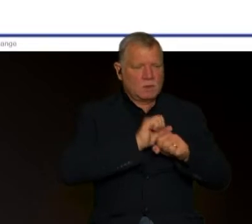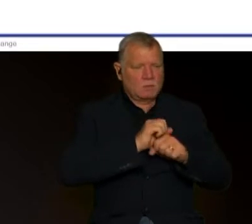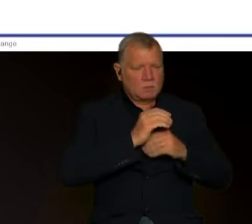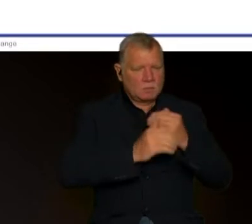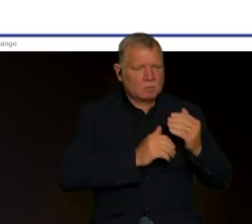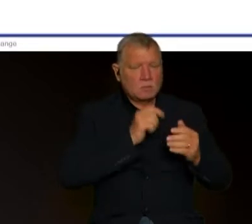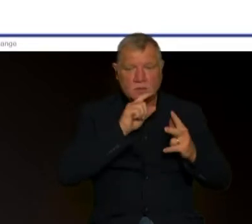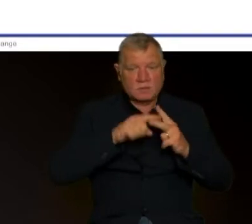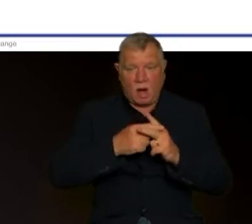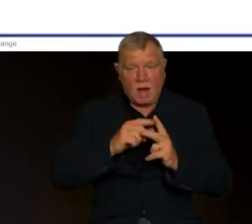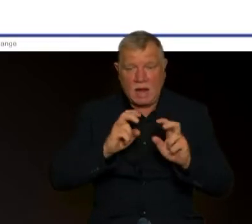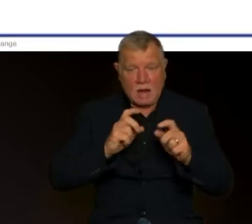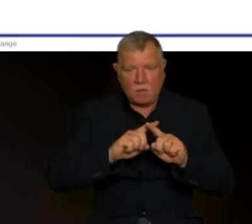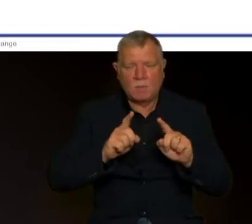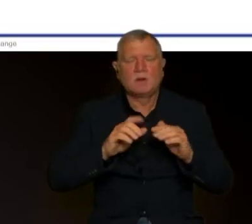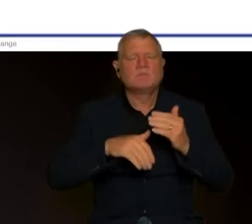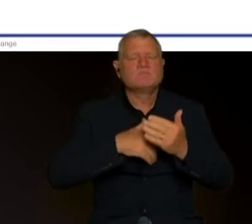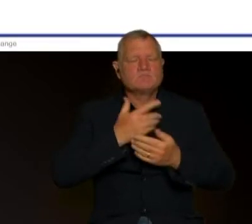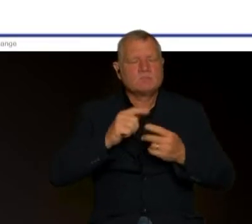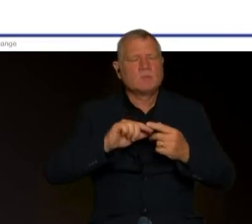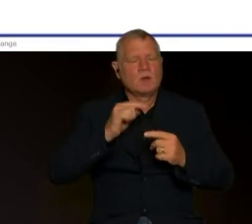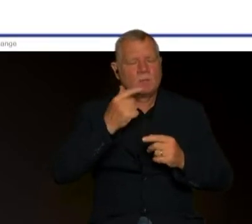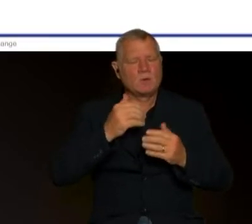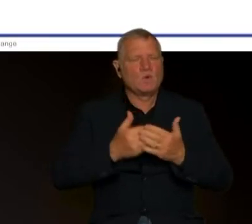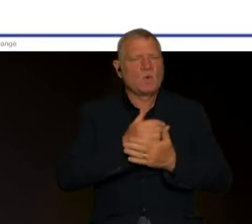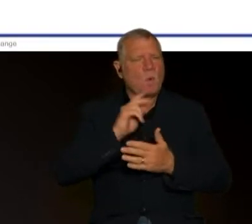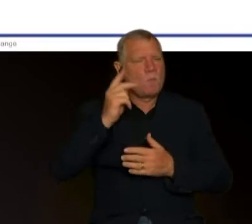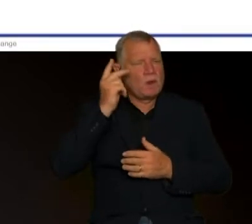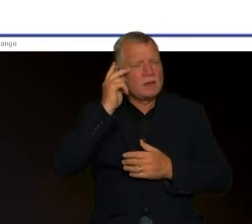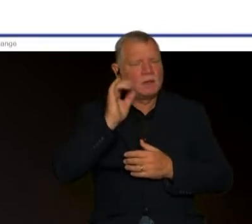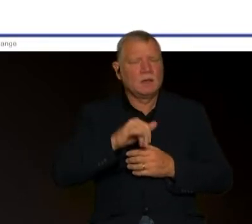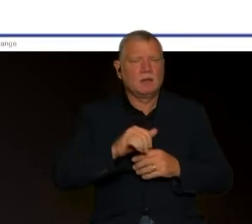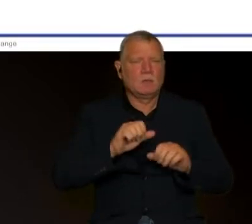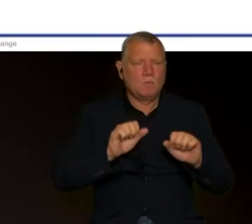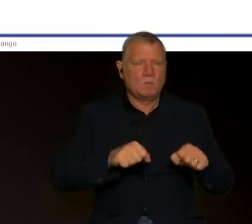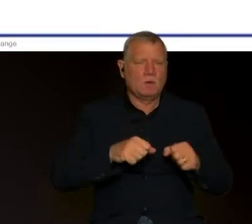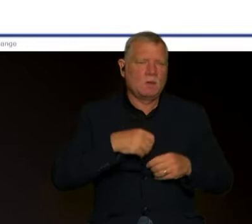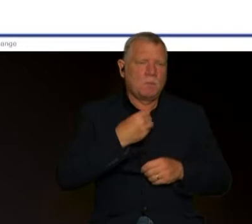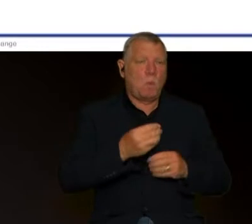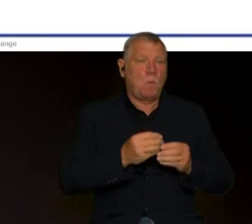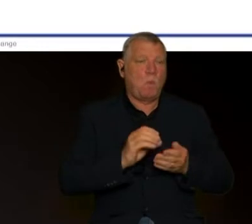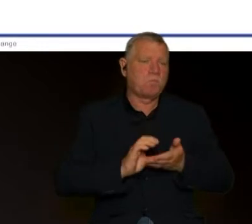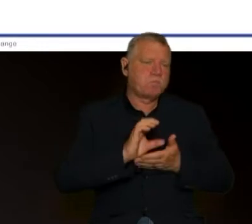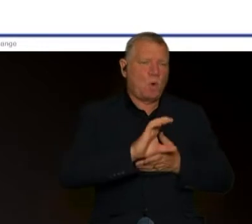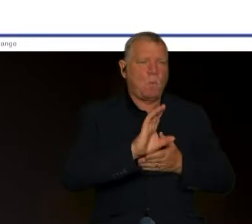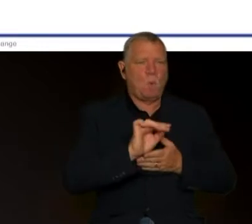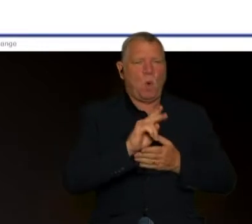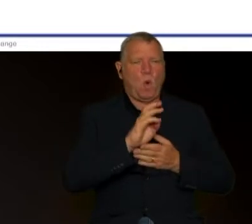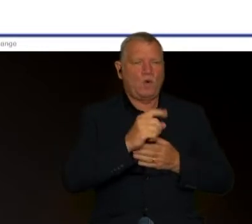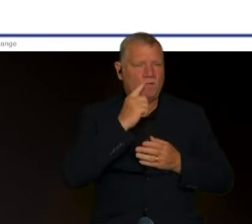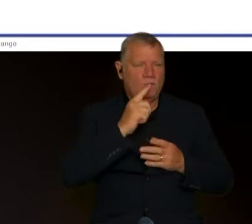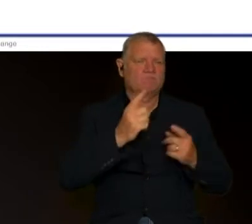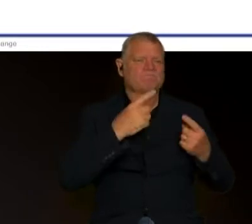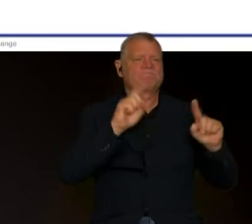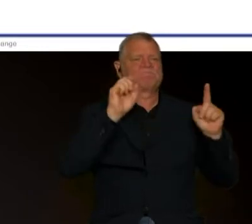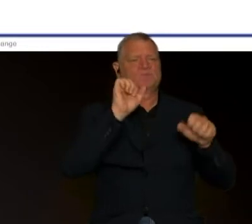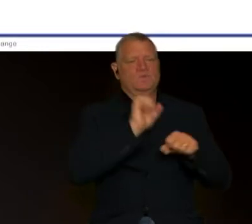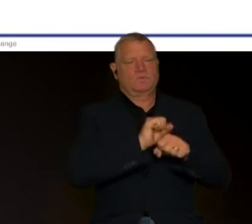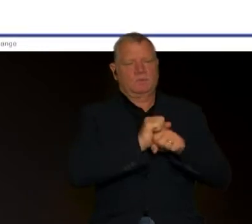additional compensation. This is going to be brought on board little by little, and we're going to have a new policy with the government to